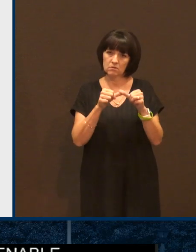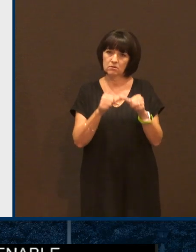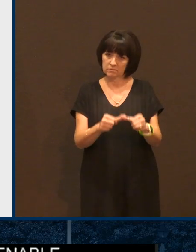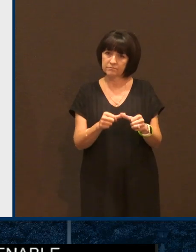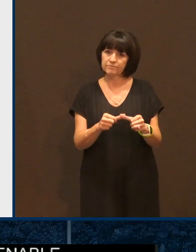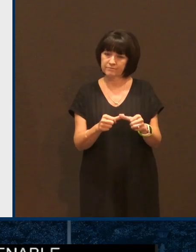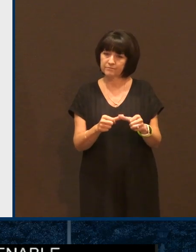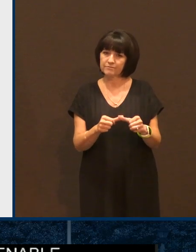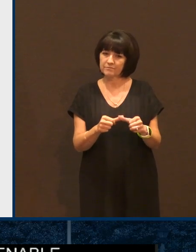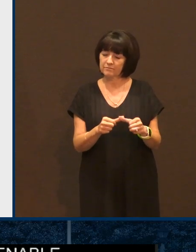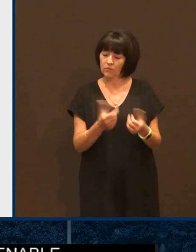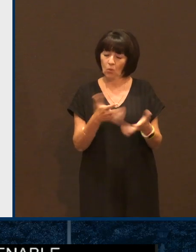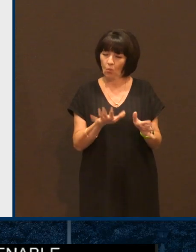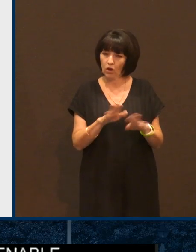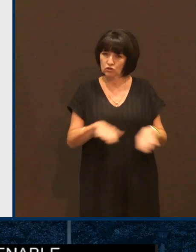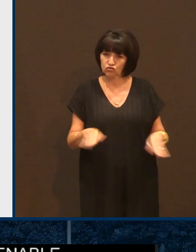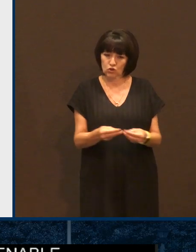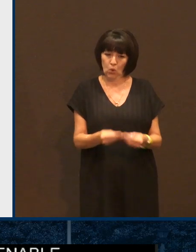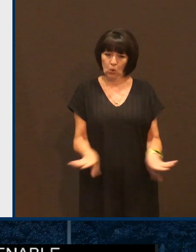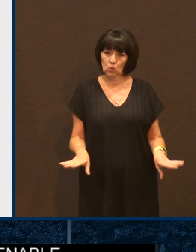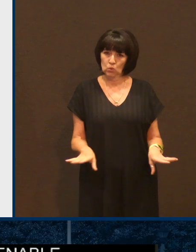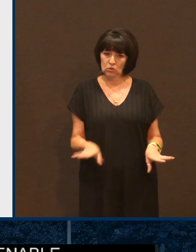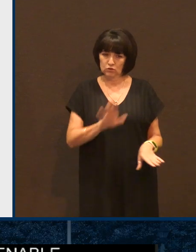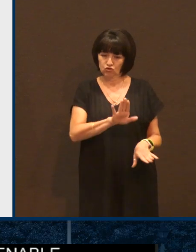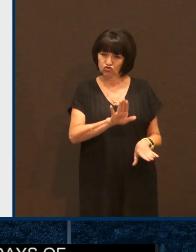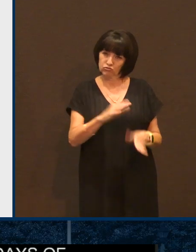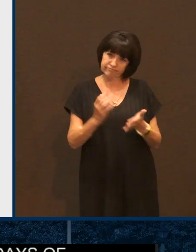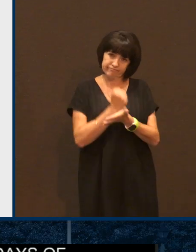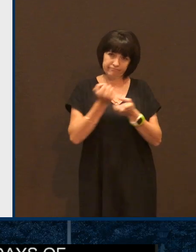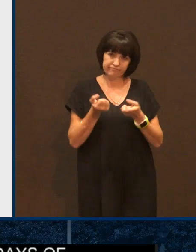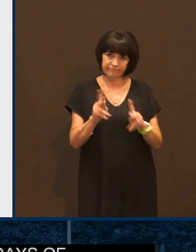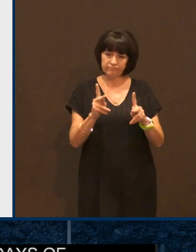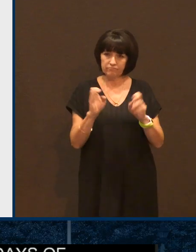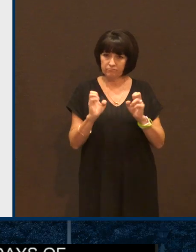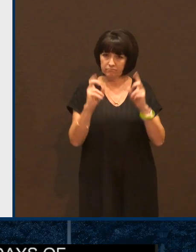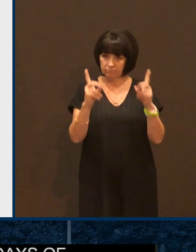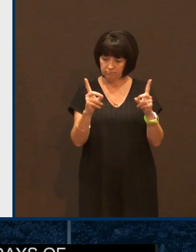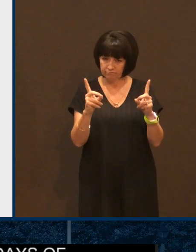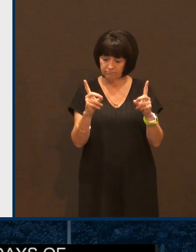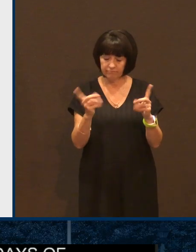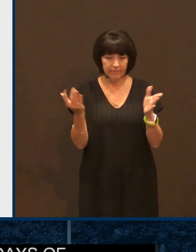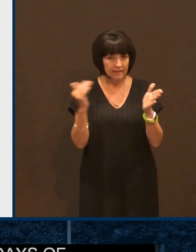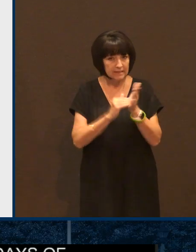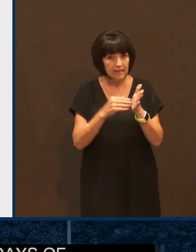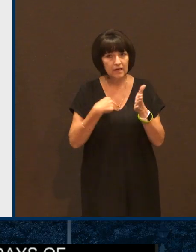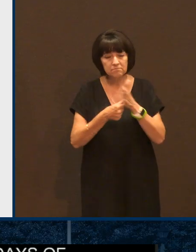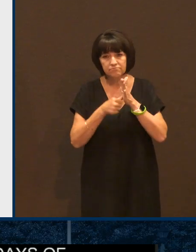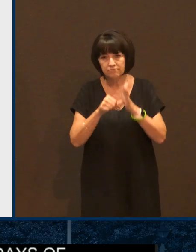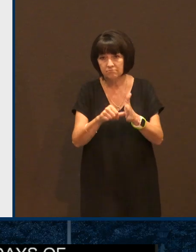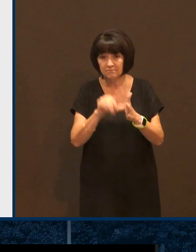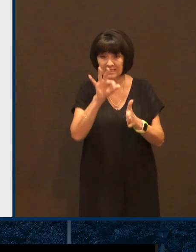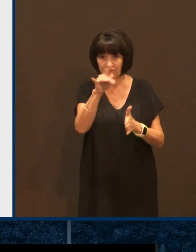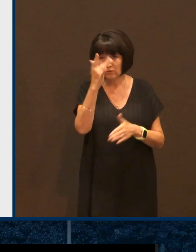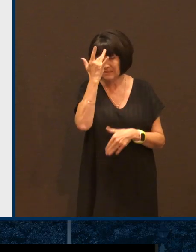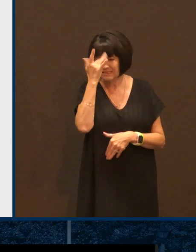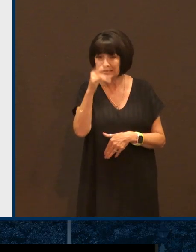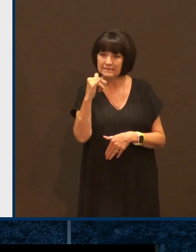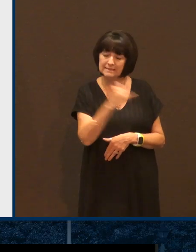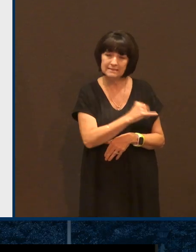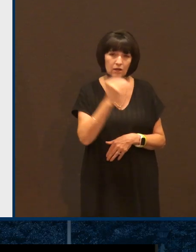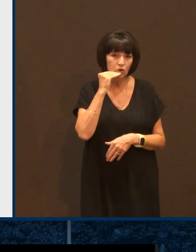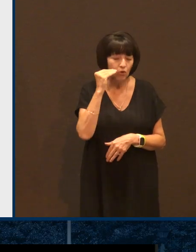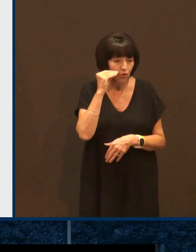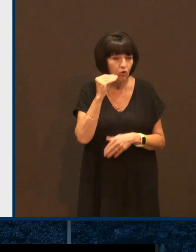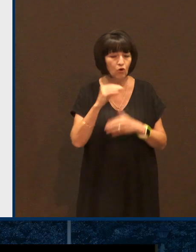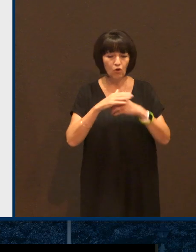and education. So prevent the spread. Stay at home if you're sick. Wash your hands often for 20 seconds. Use those